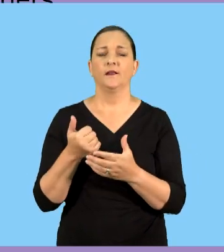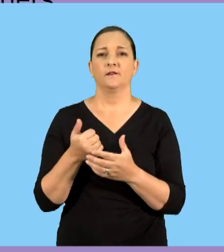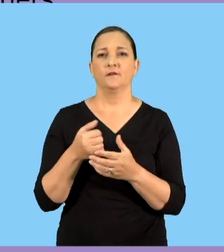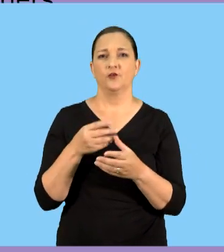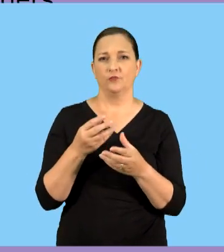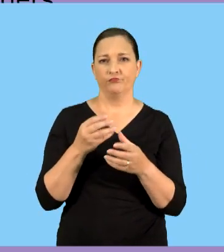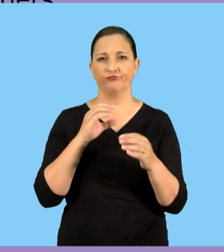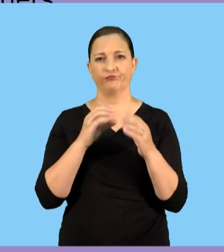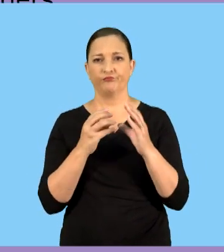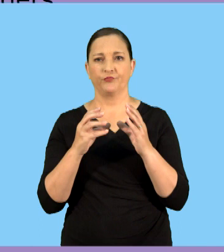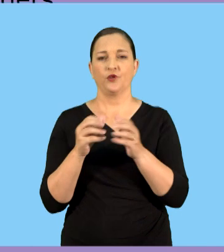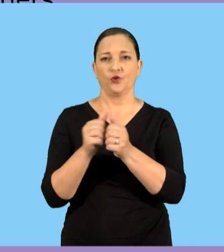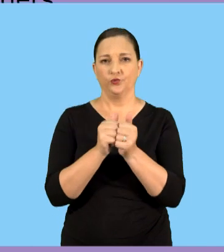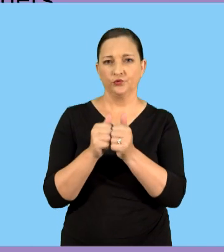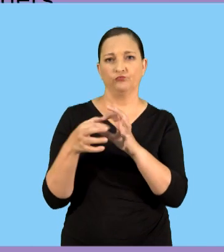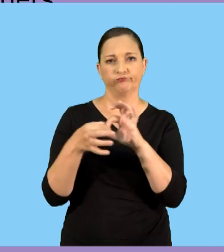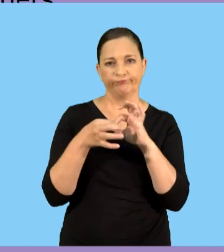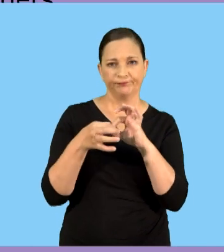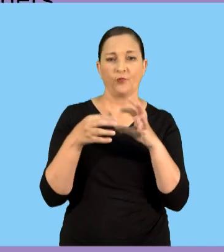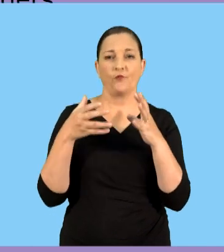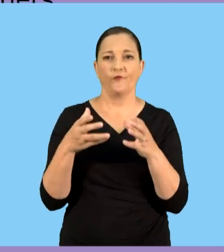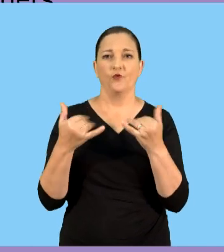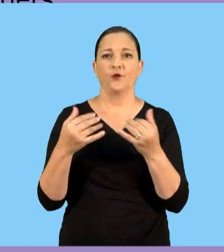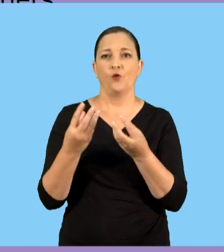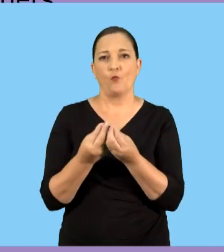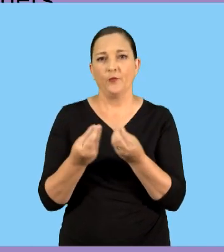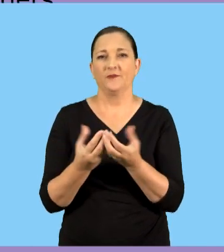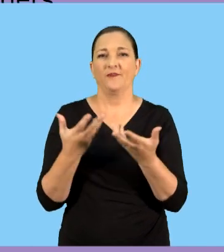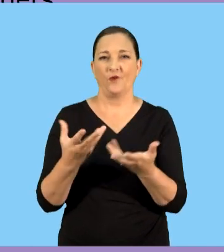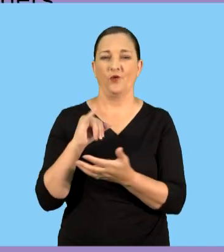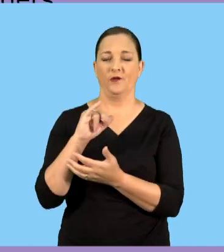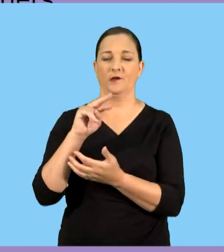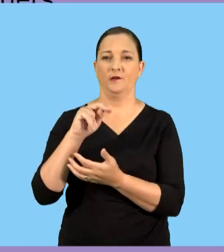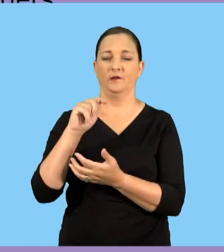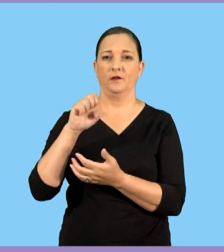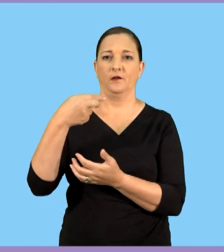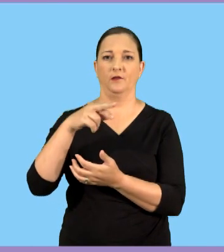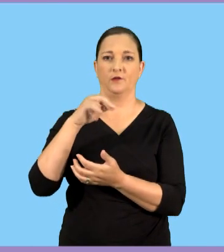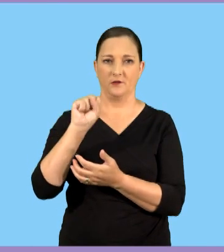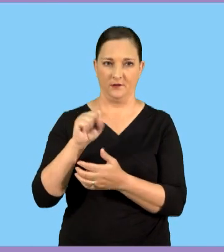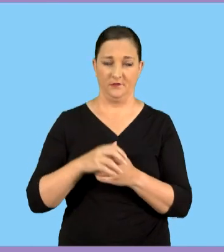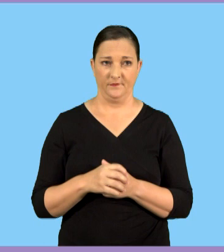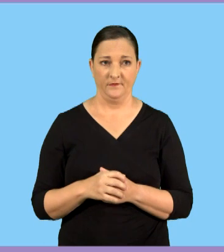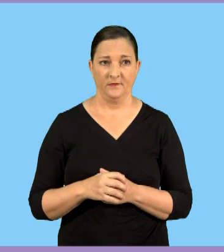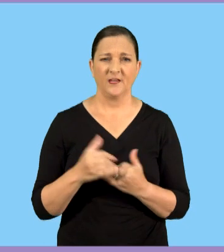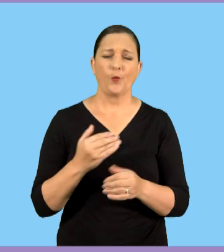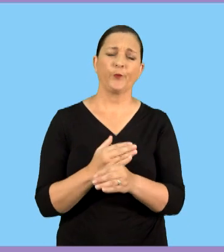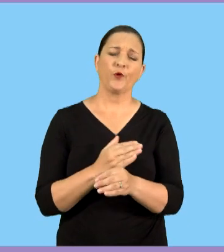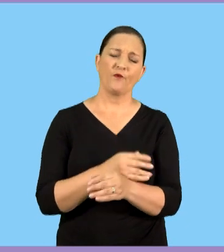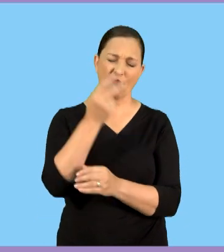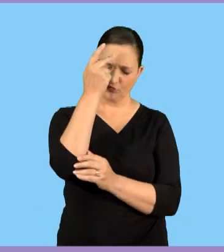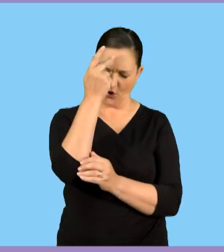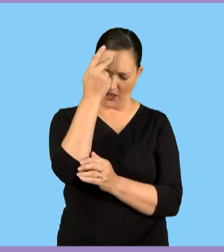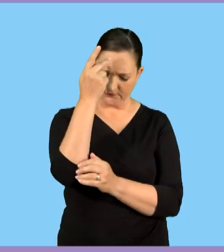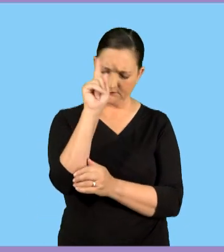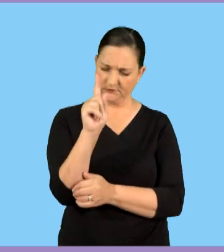and commutative, associative, and distributive properties of integers. Let's move on to the